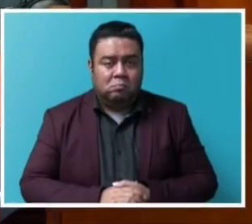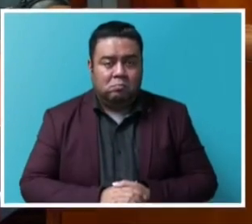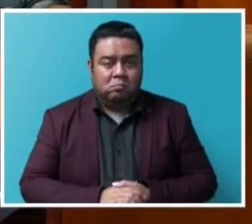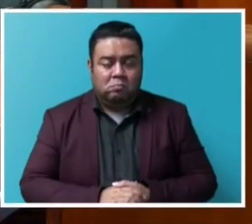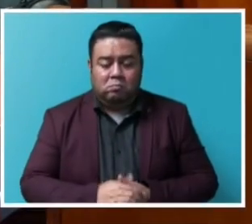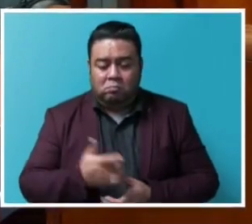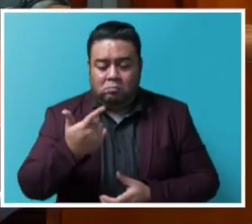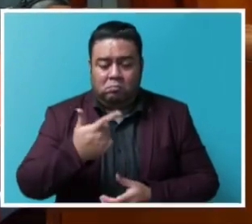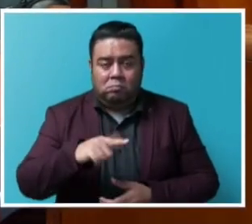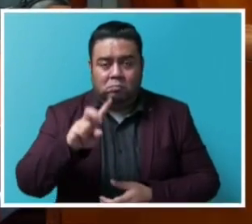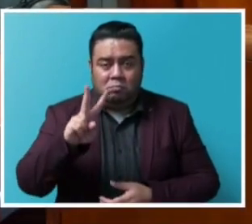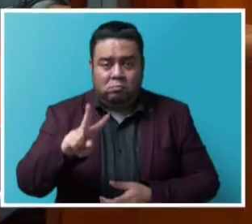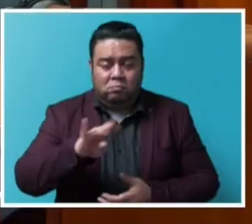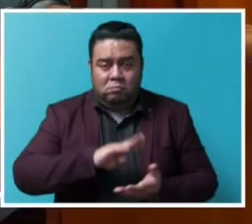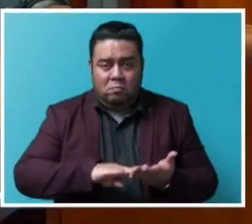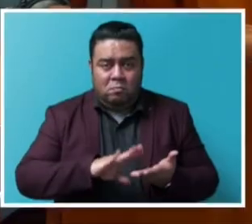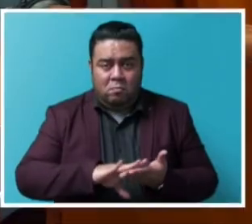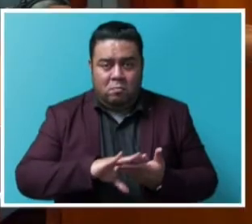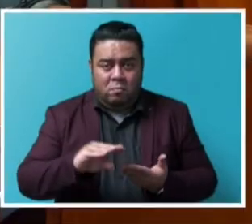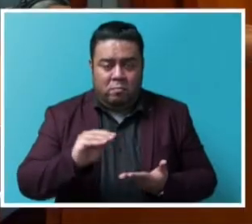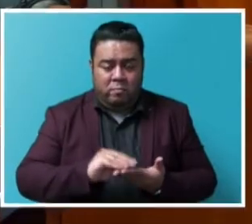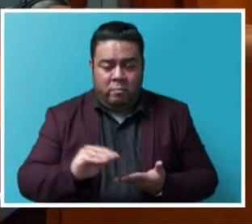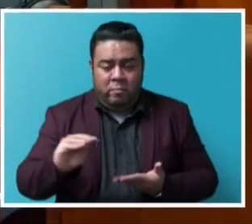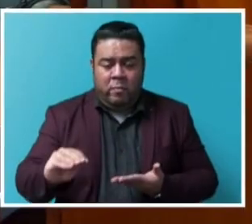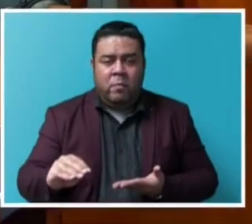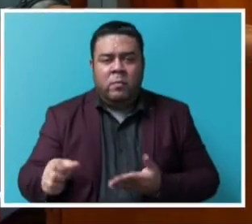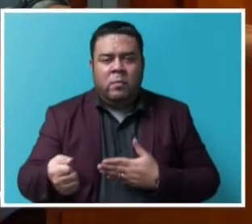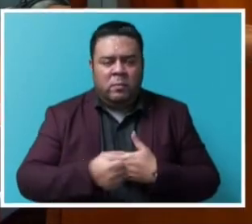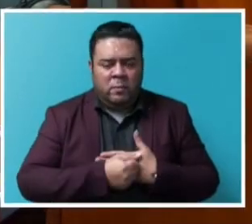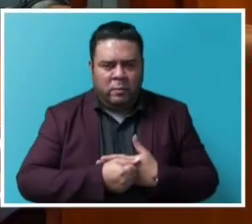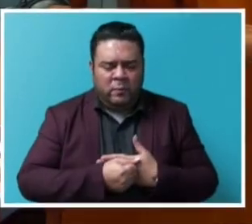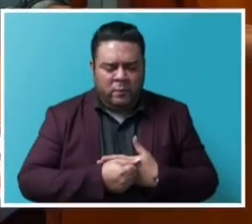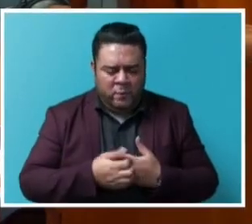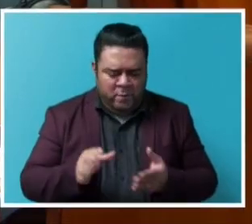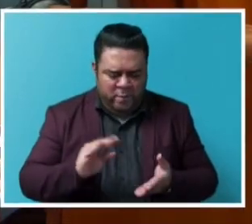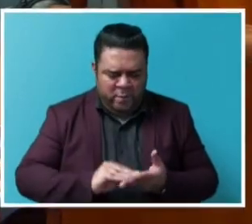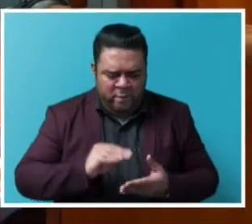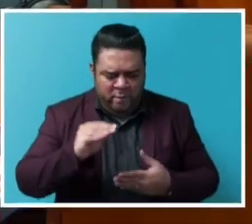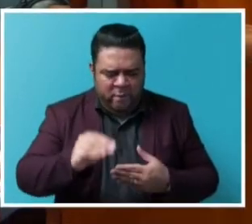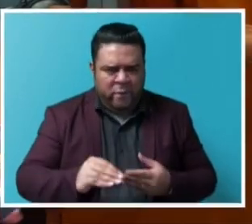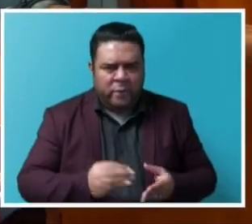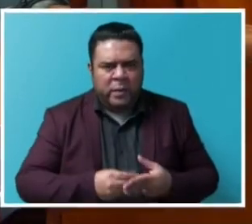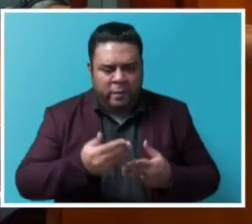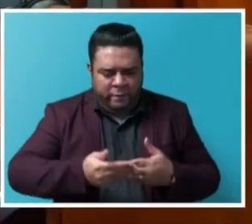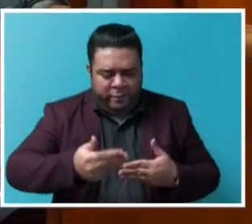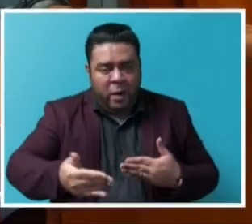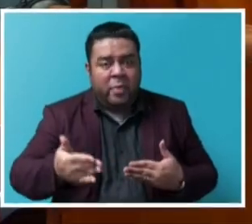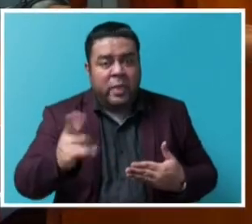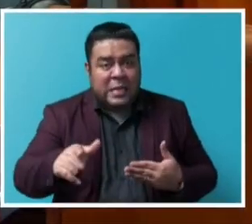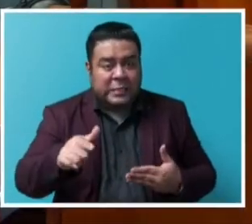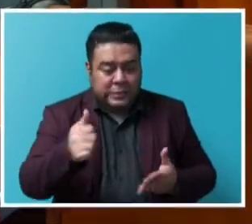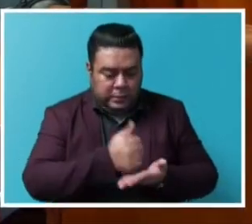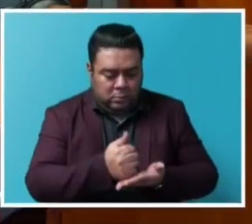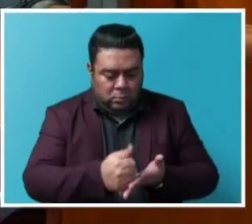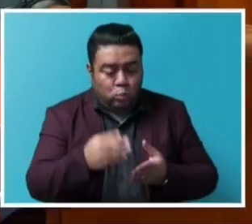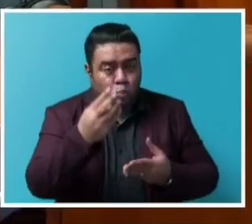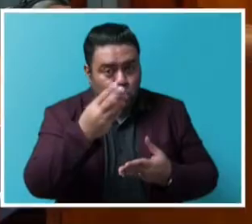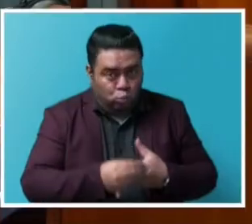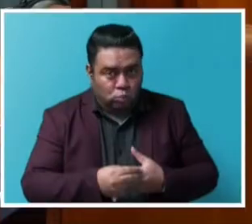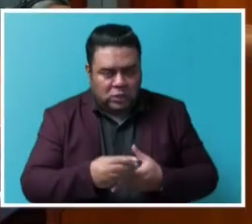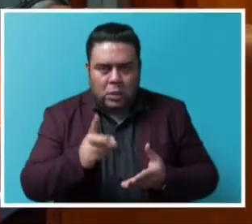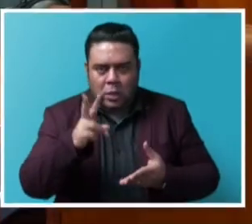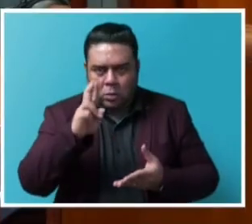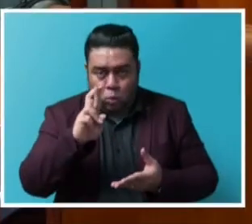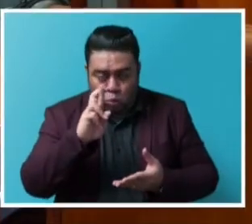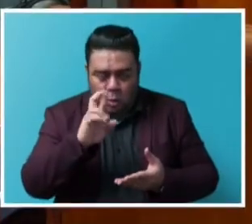$72 million, or 5%, on savings and investments. These figures and trends reflect